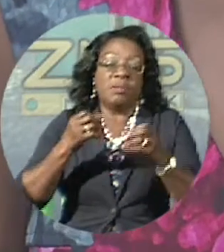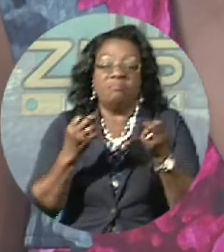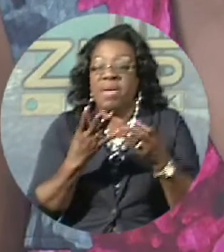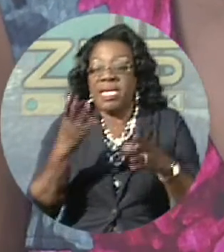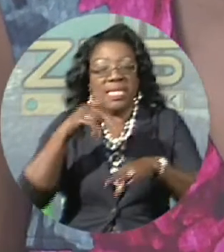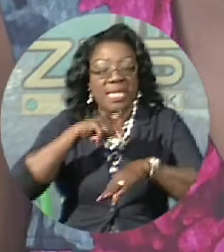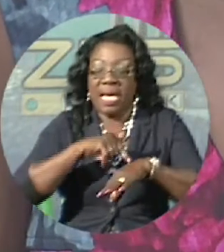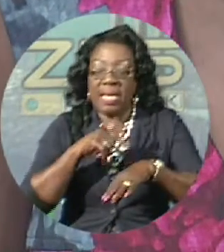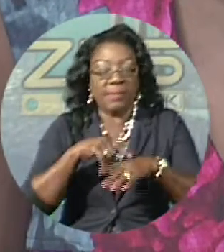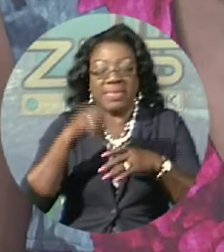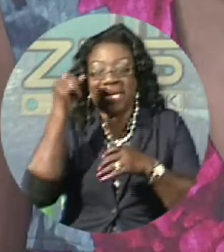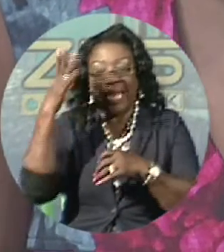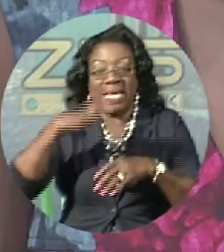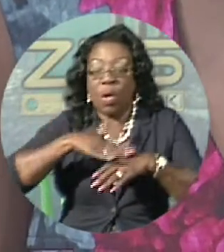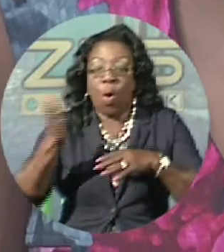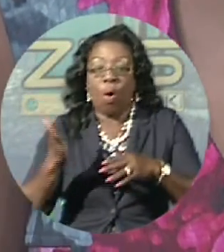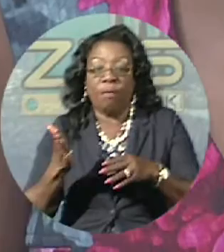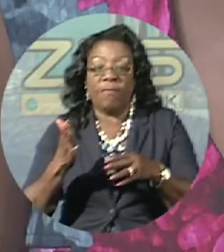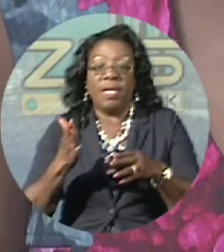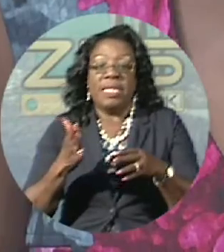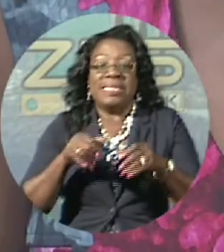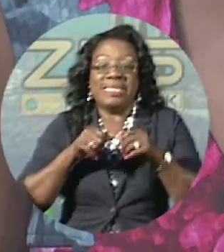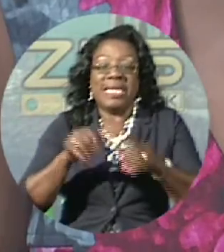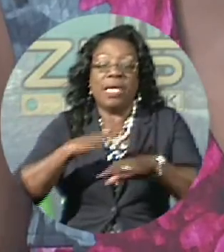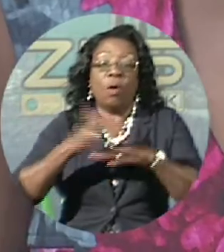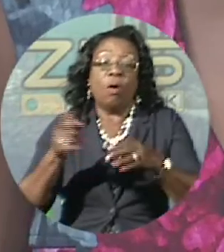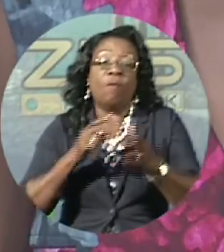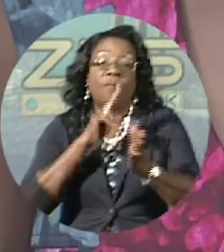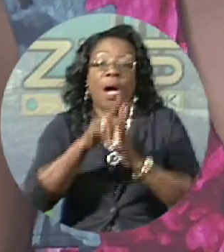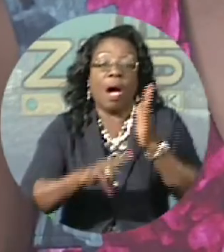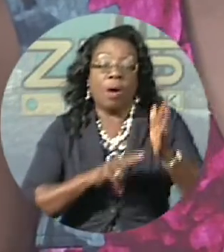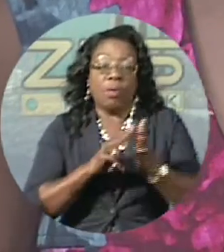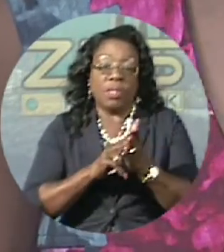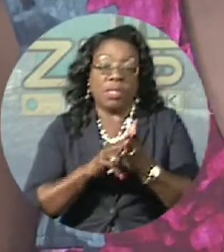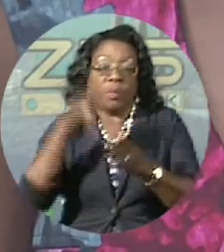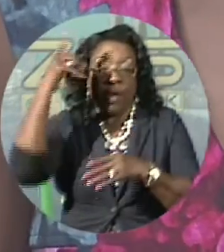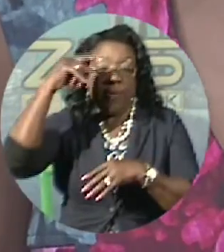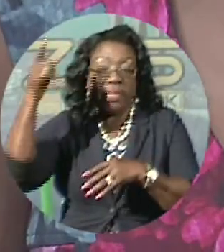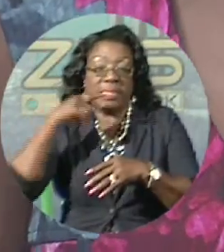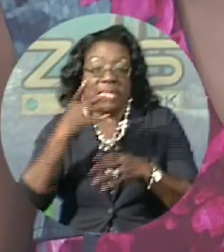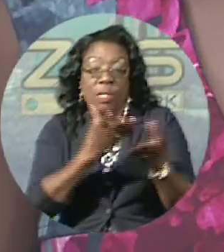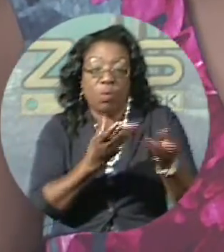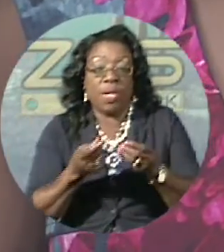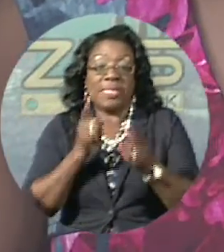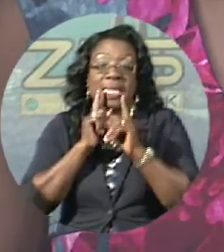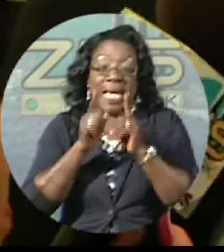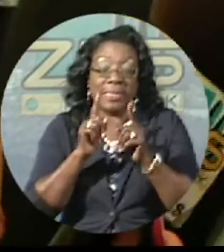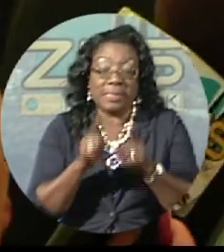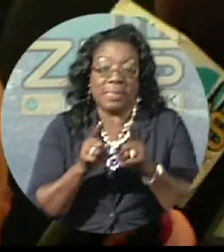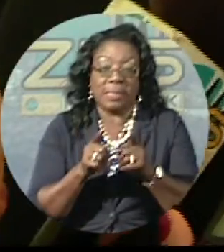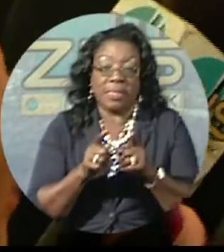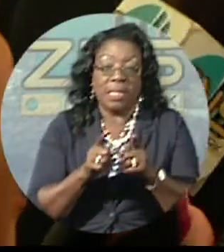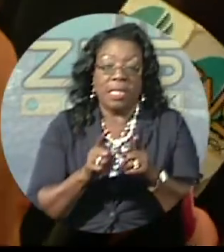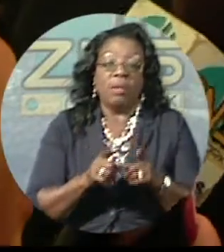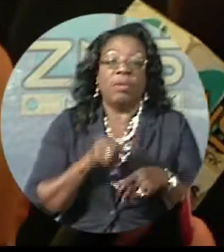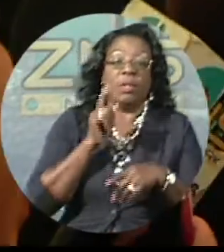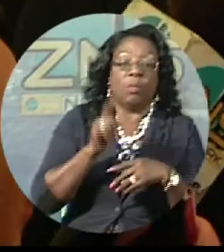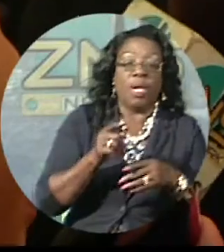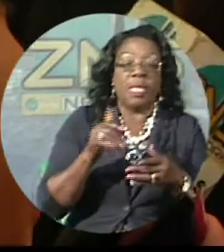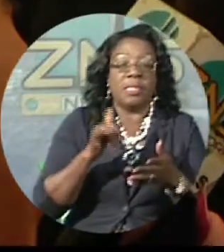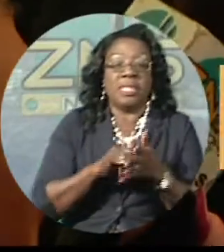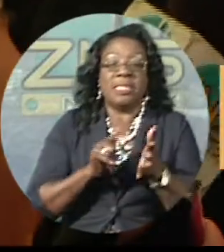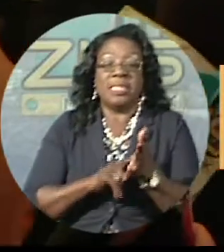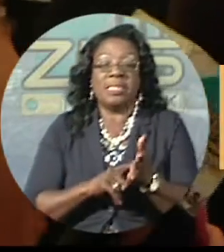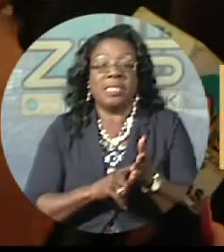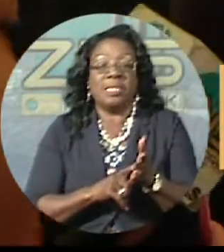said, lasting for hours on end. The Prime Minister says he wants answers. I've been advised that this